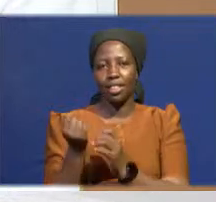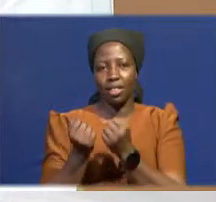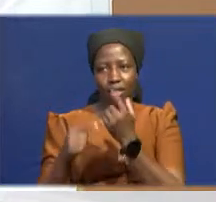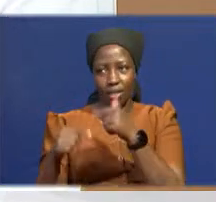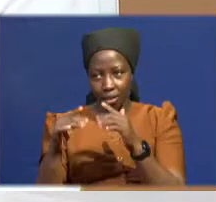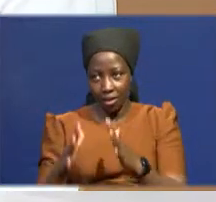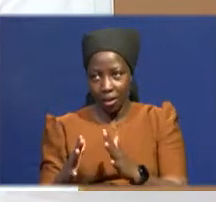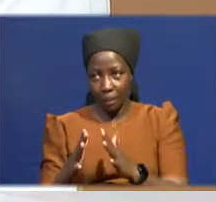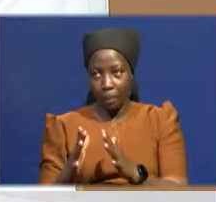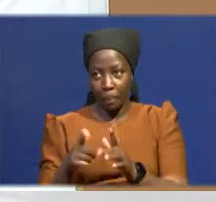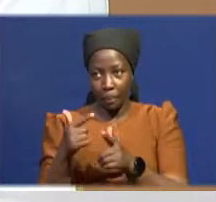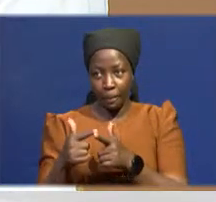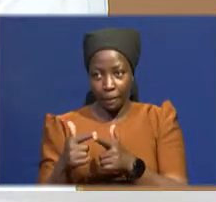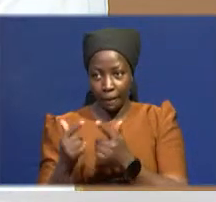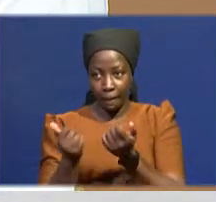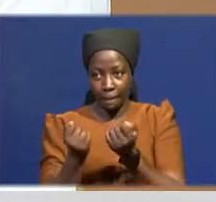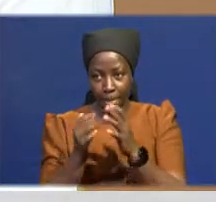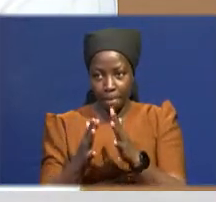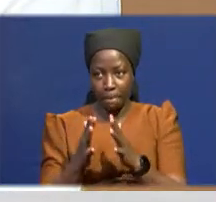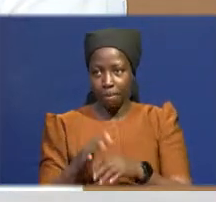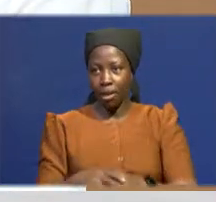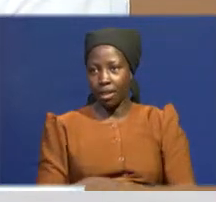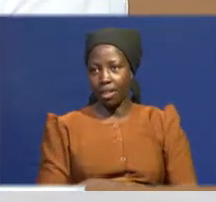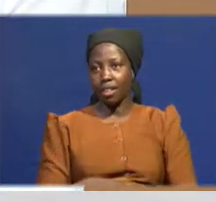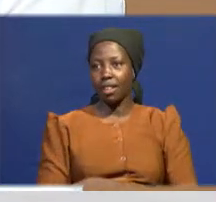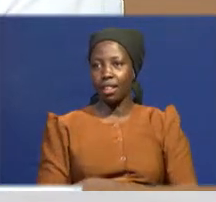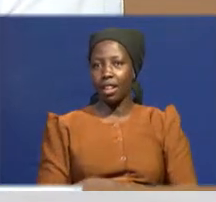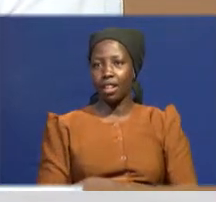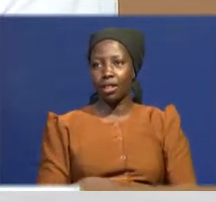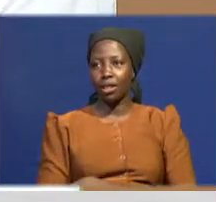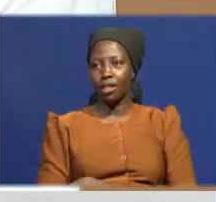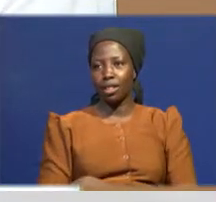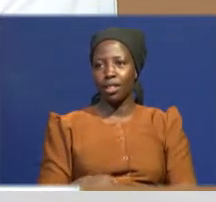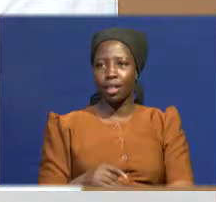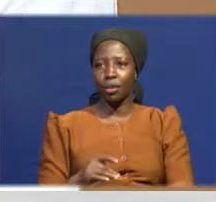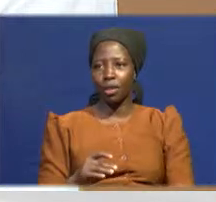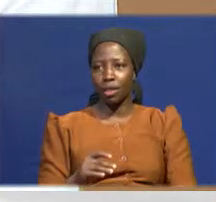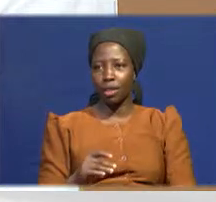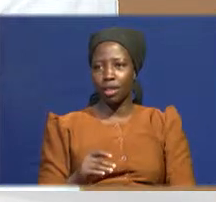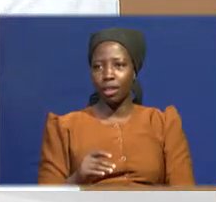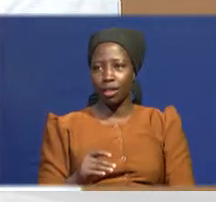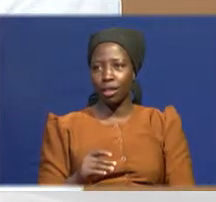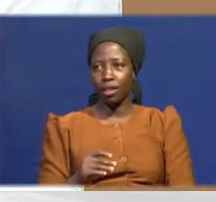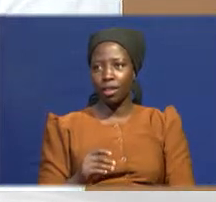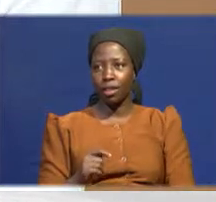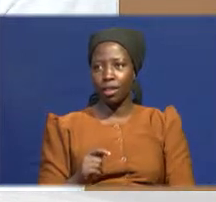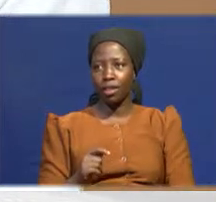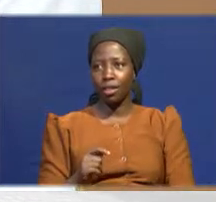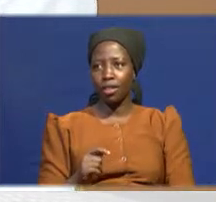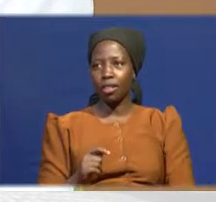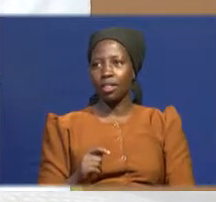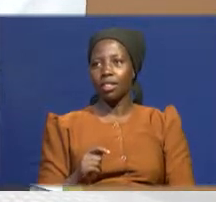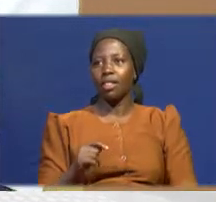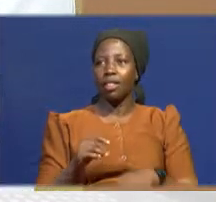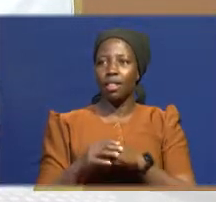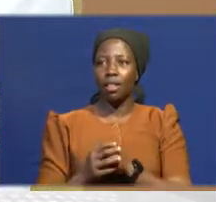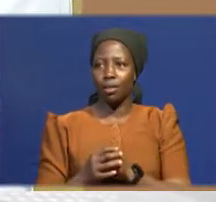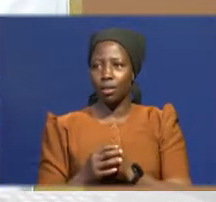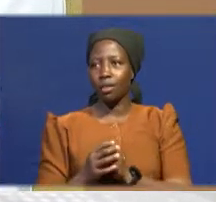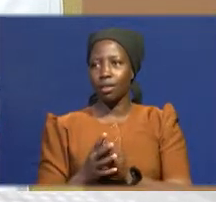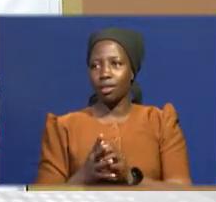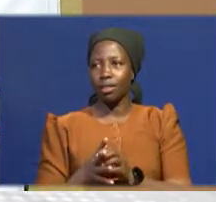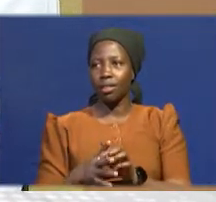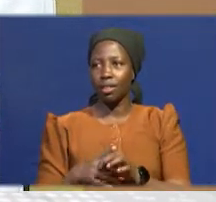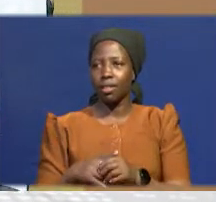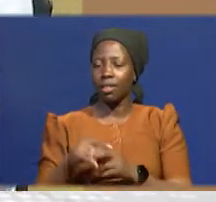coming, the rally has already started. We have this rally route and the transport section. The transport section is equally